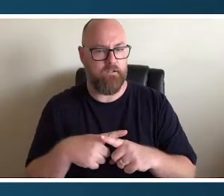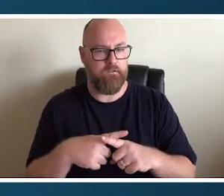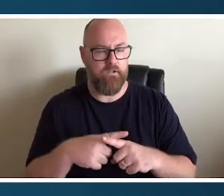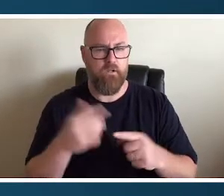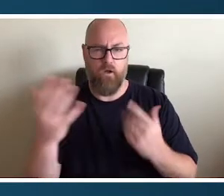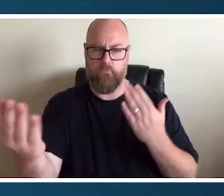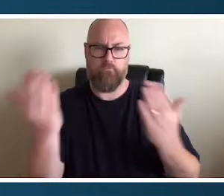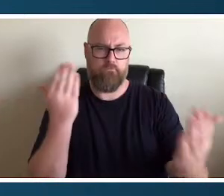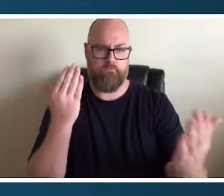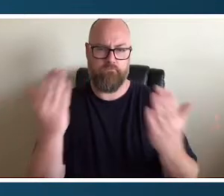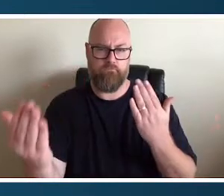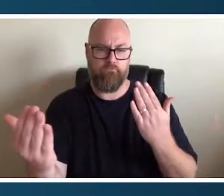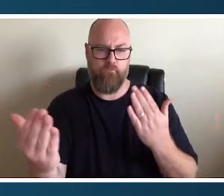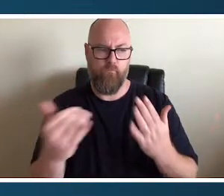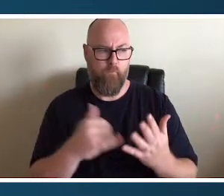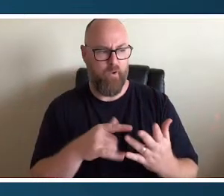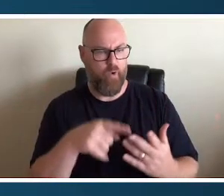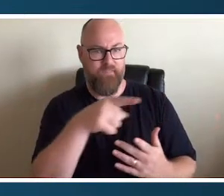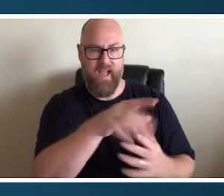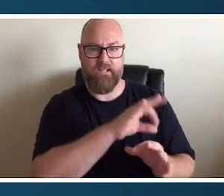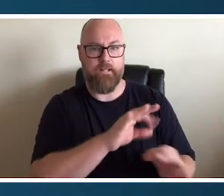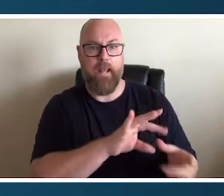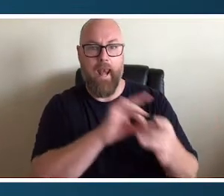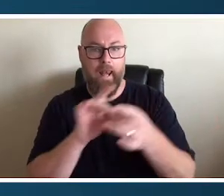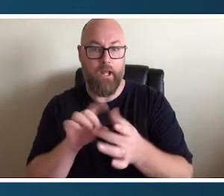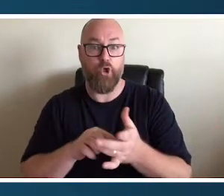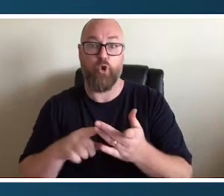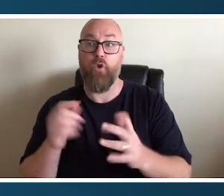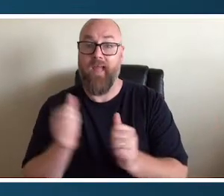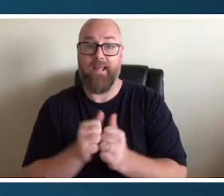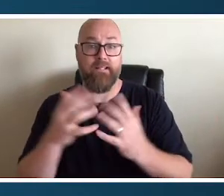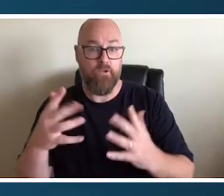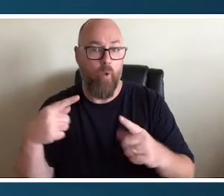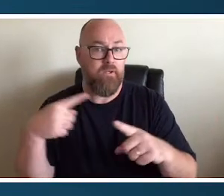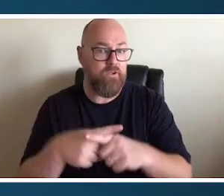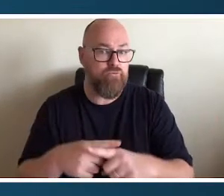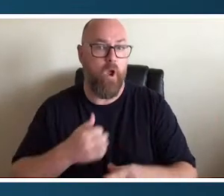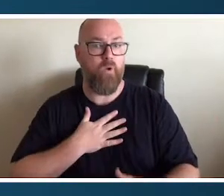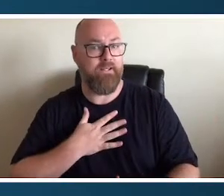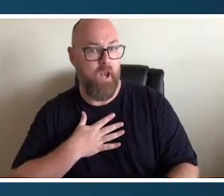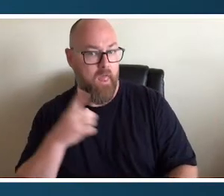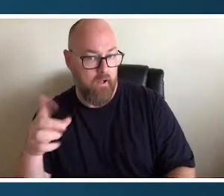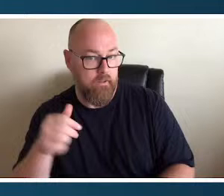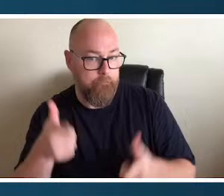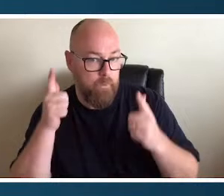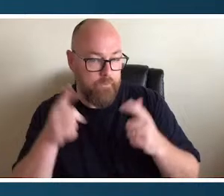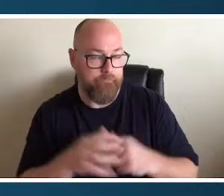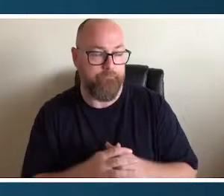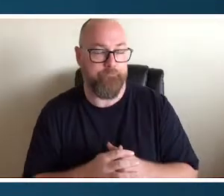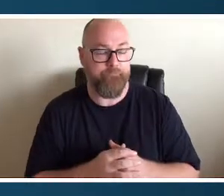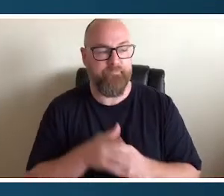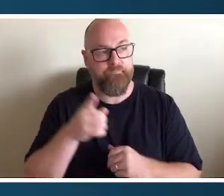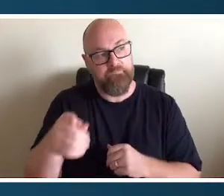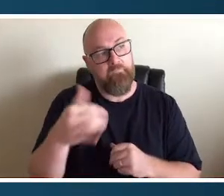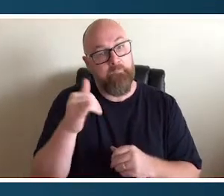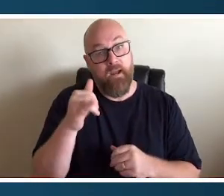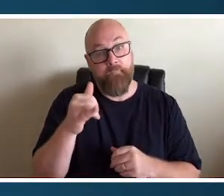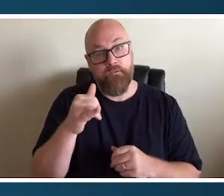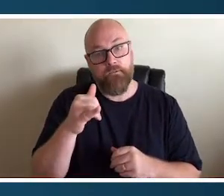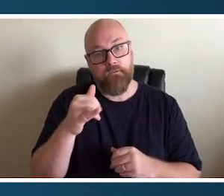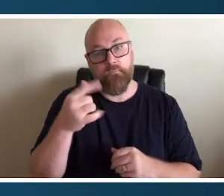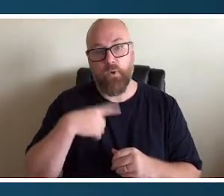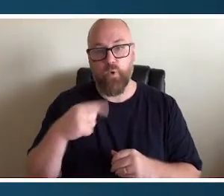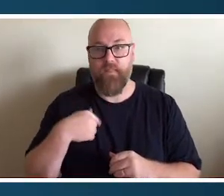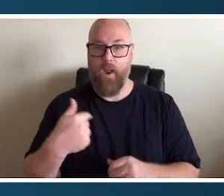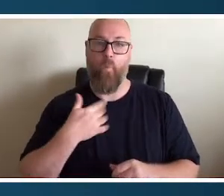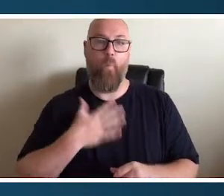design might not necessarily related to the fact that they dislike their employers or they have problem with their employers. It could be because they want to have agency, they